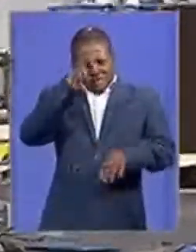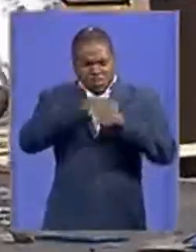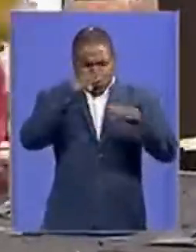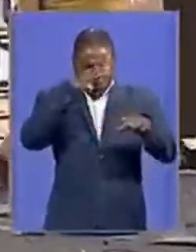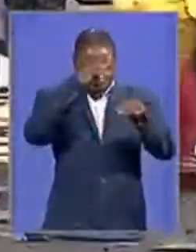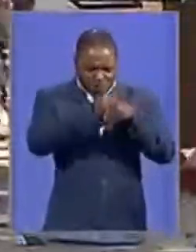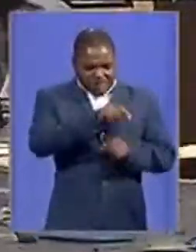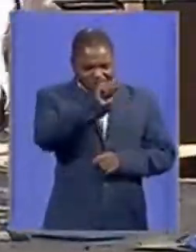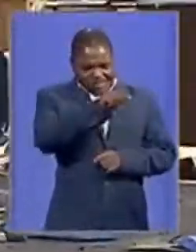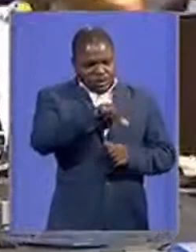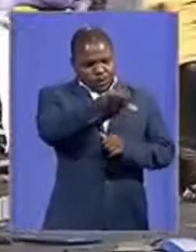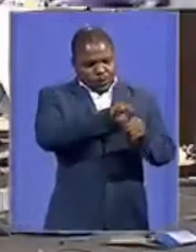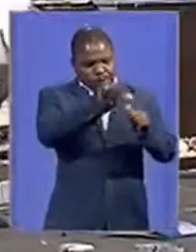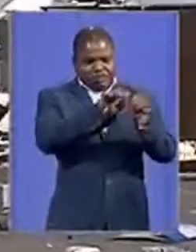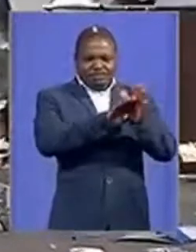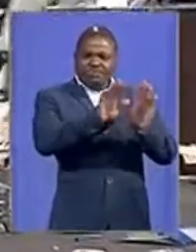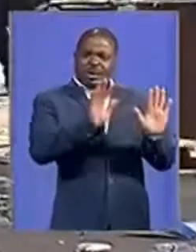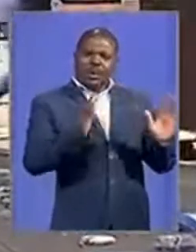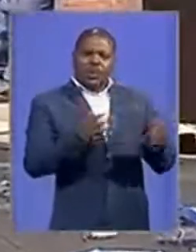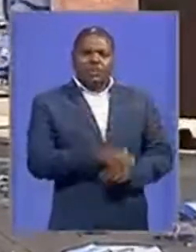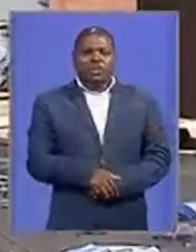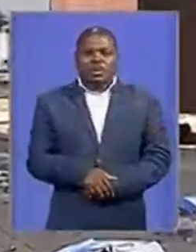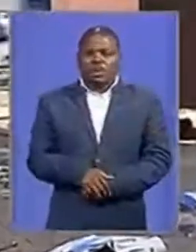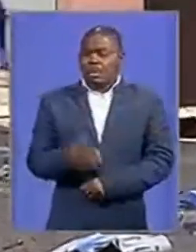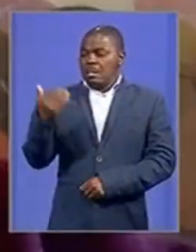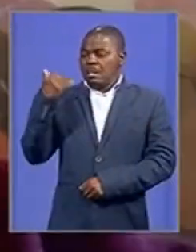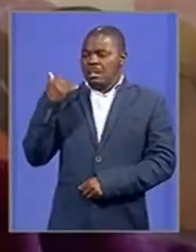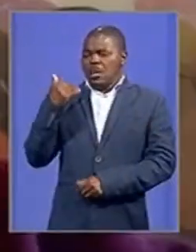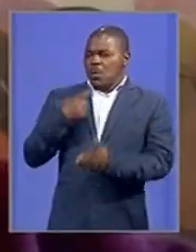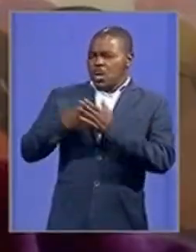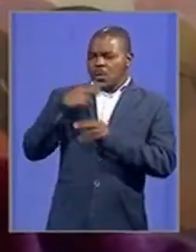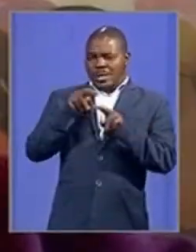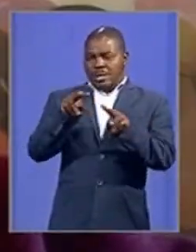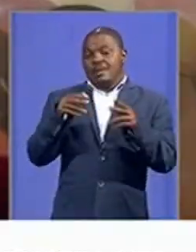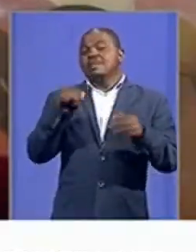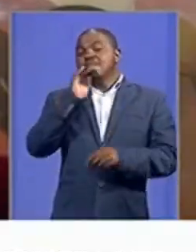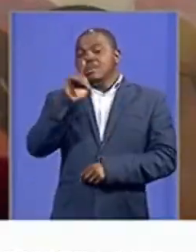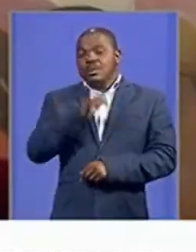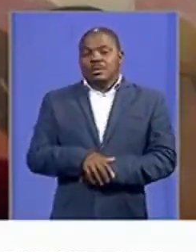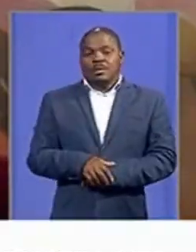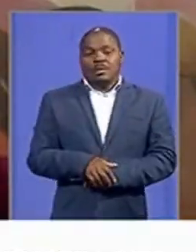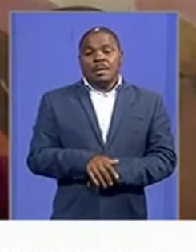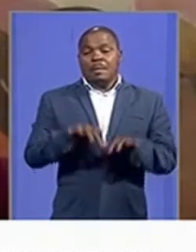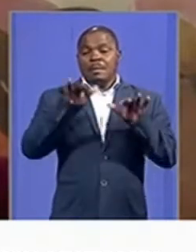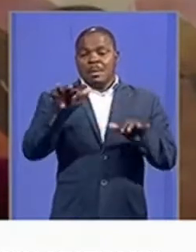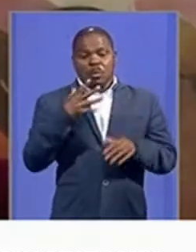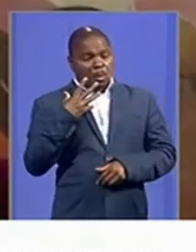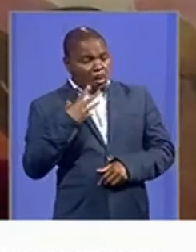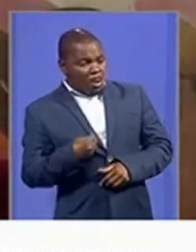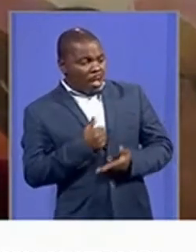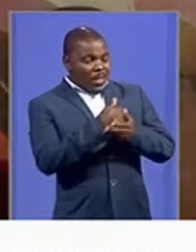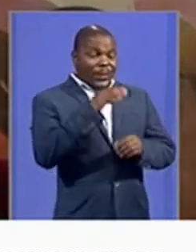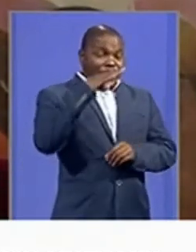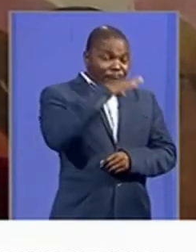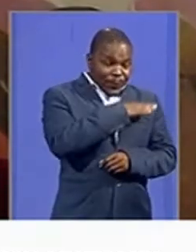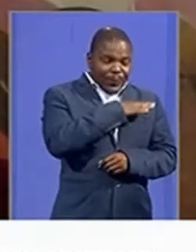tse di amang loago. What we have seen in the past couple of weeks is that the risk of not meeting people's needs, particularly when we're in a